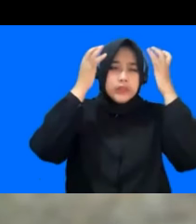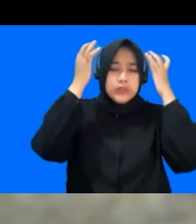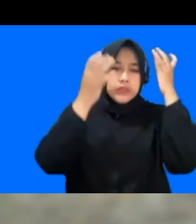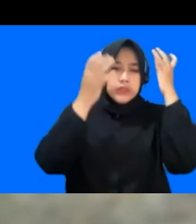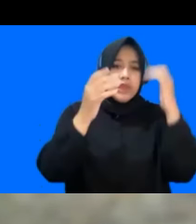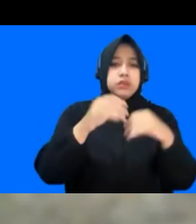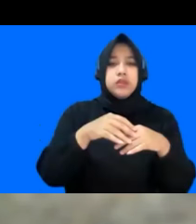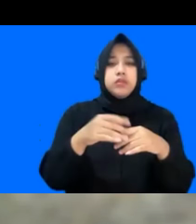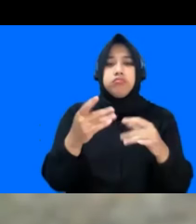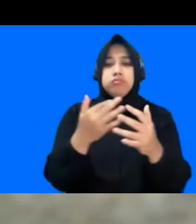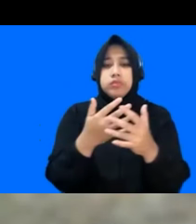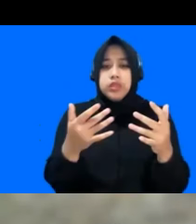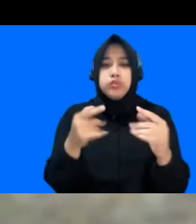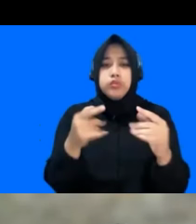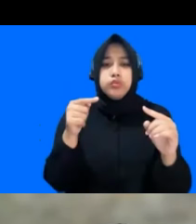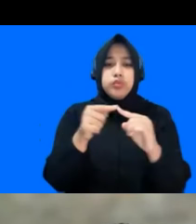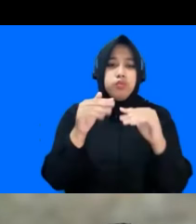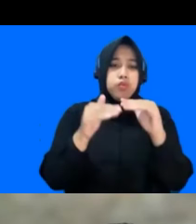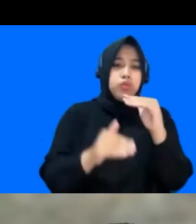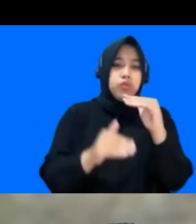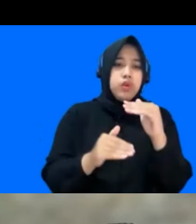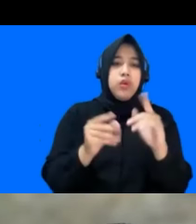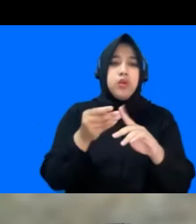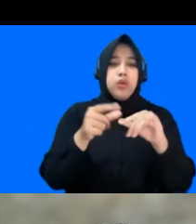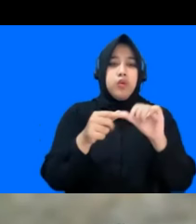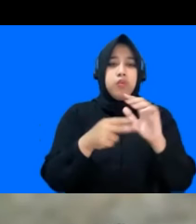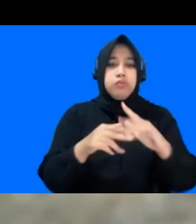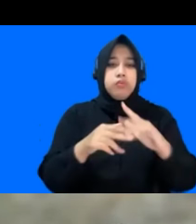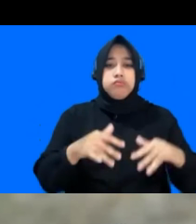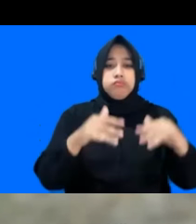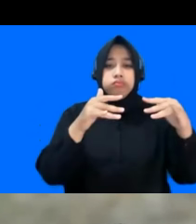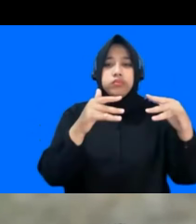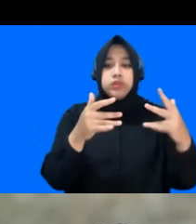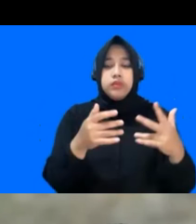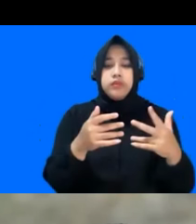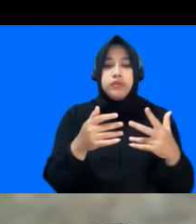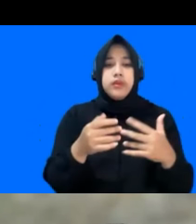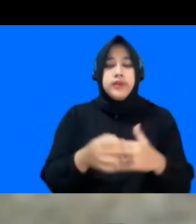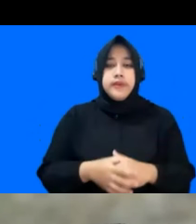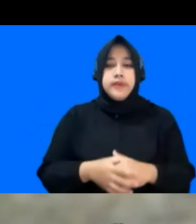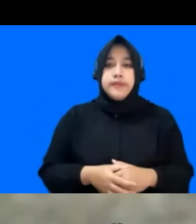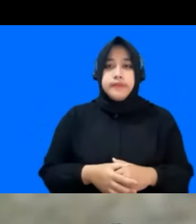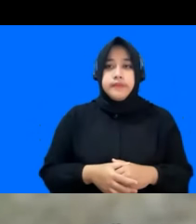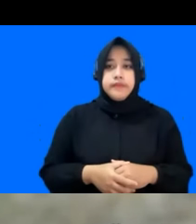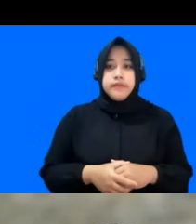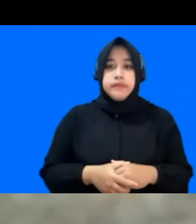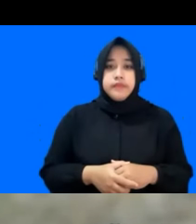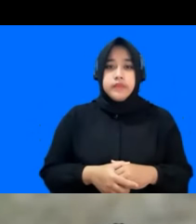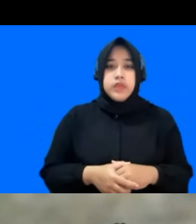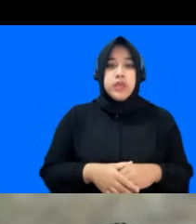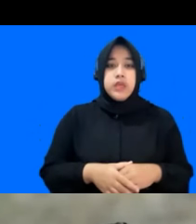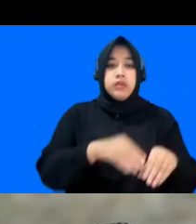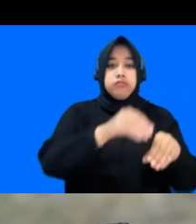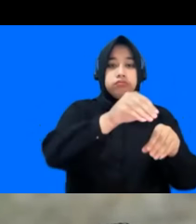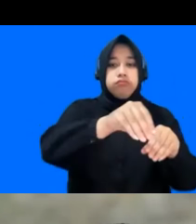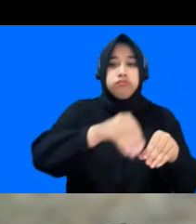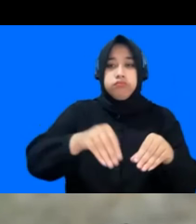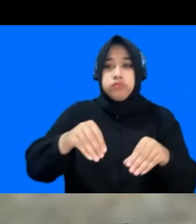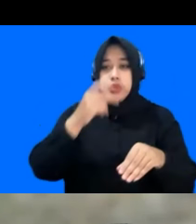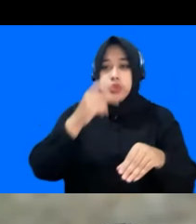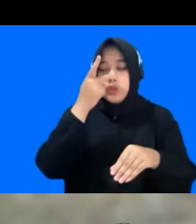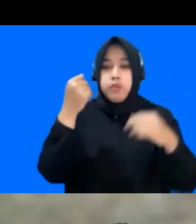by developing stream retention and blue-green corridors, and to strengthen social resilience among vulnerable